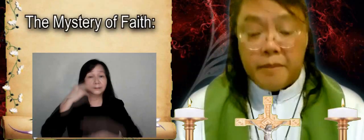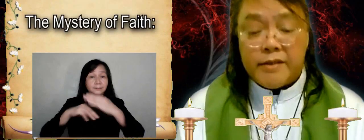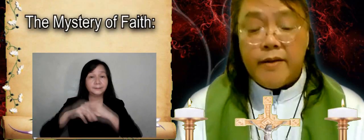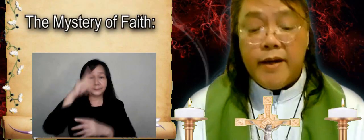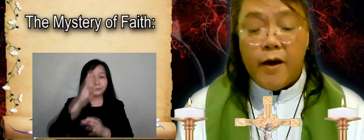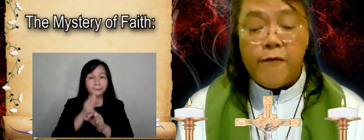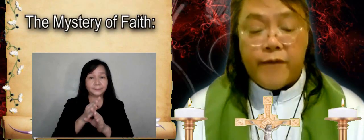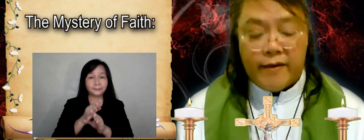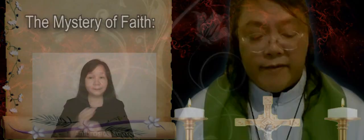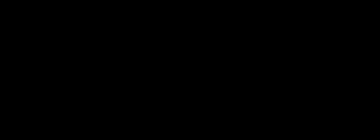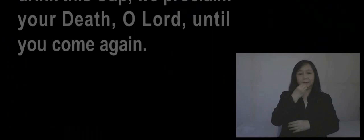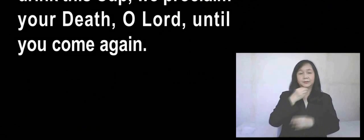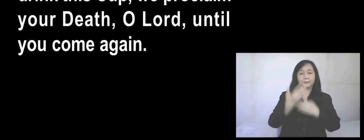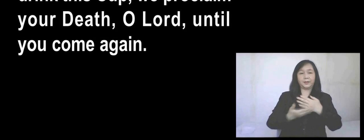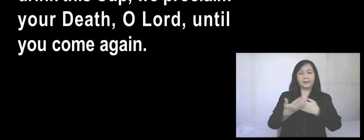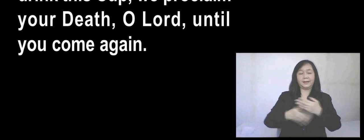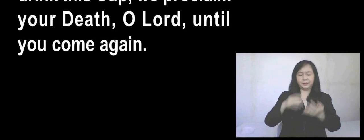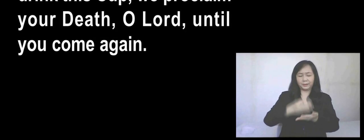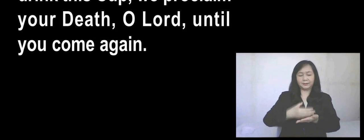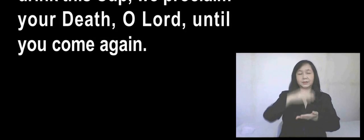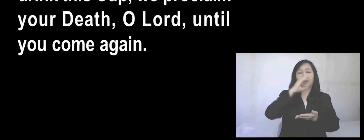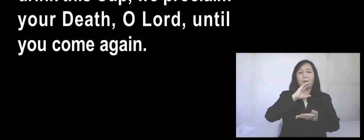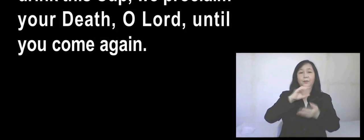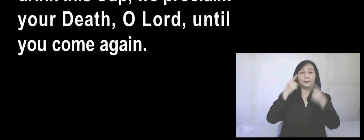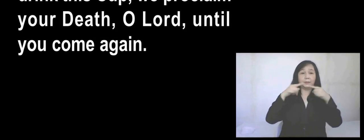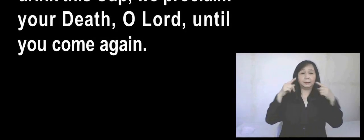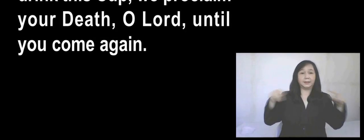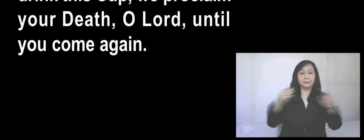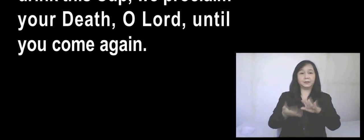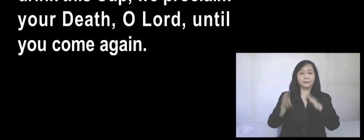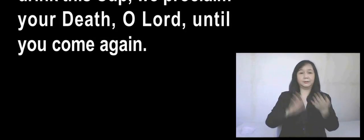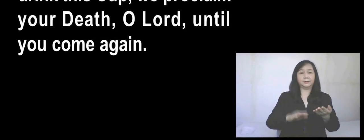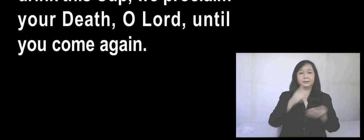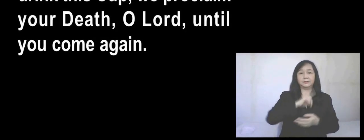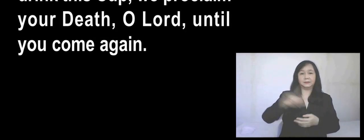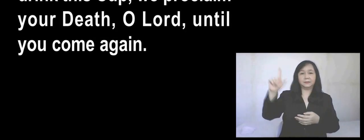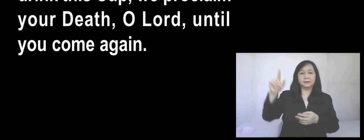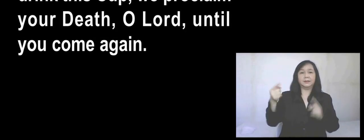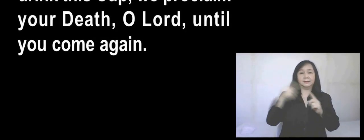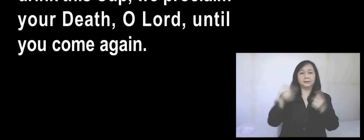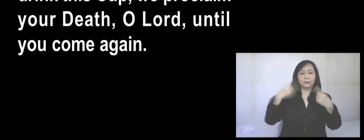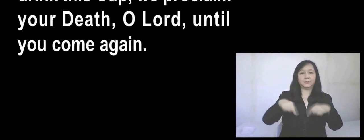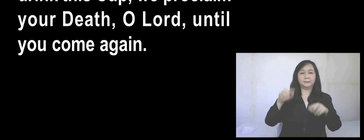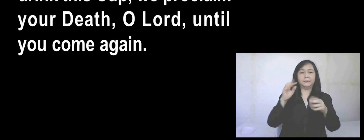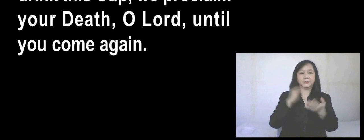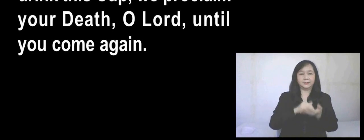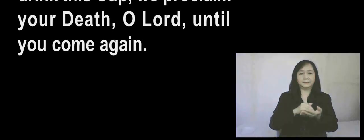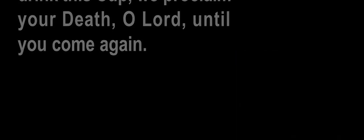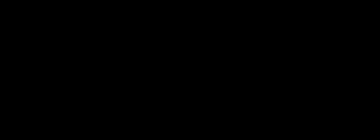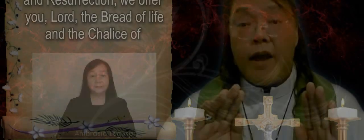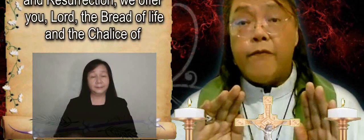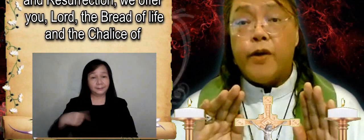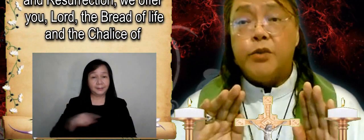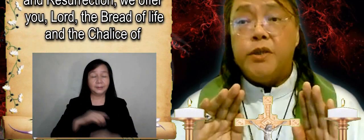The mystery of faith. When we eat this bread and drink this cup, we proclaim your death, O Lord, until you come